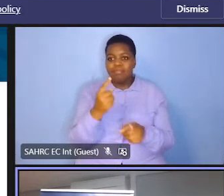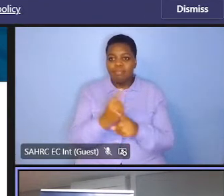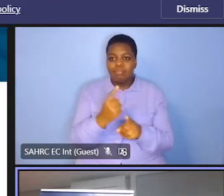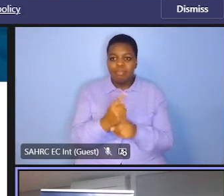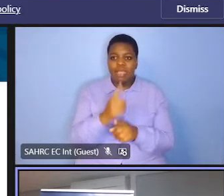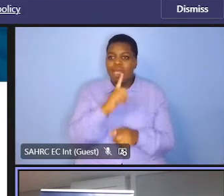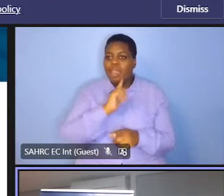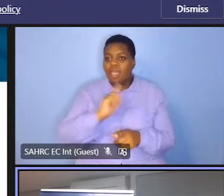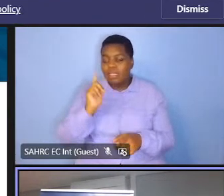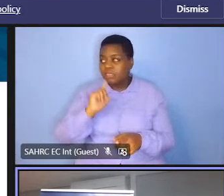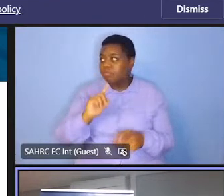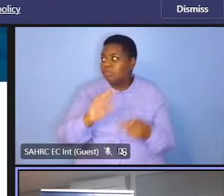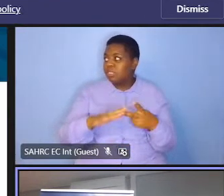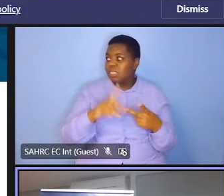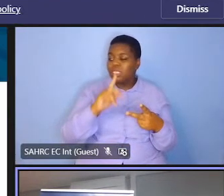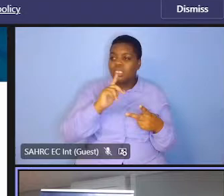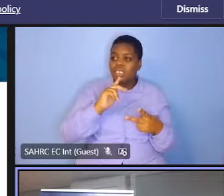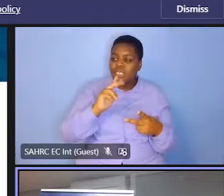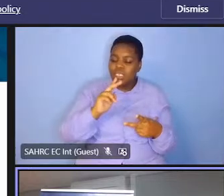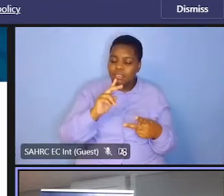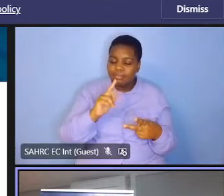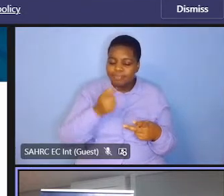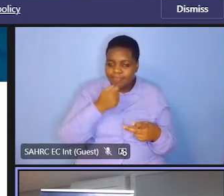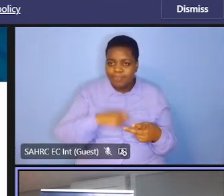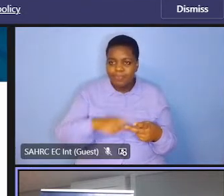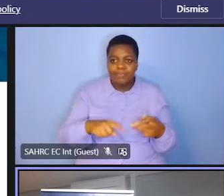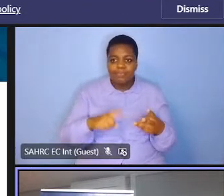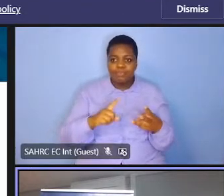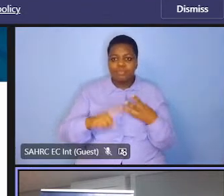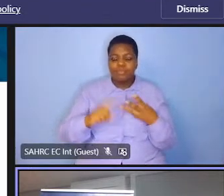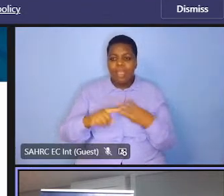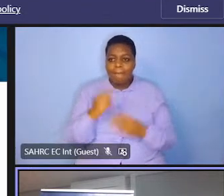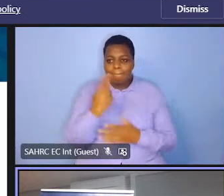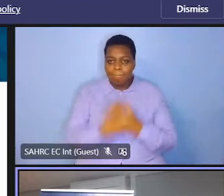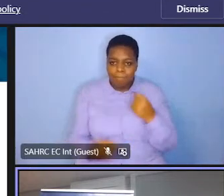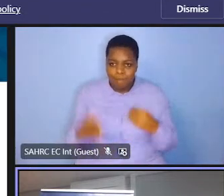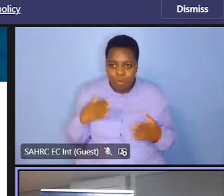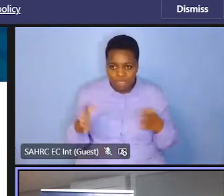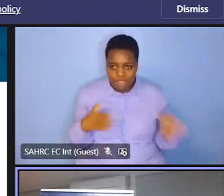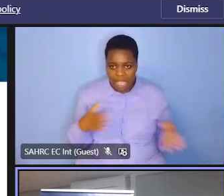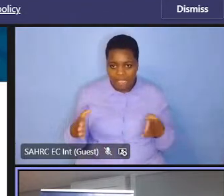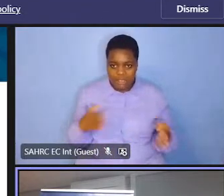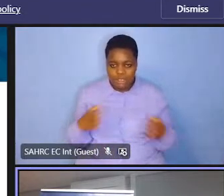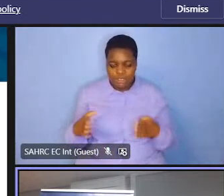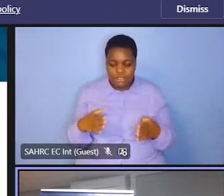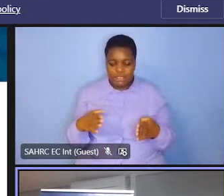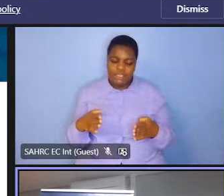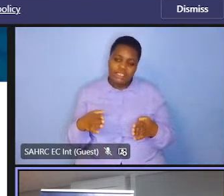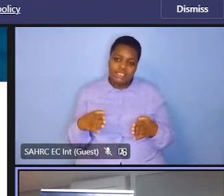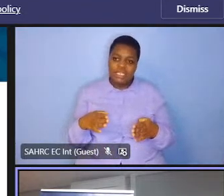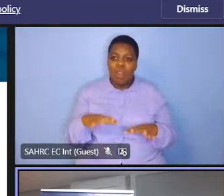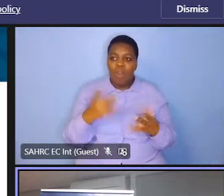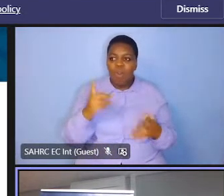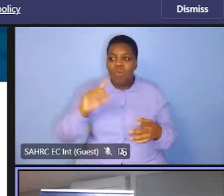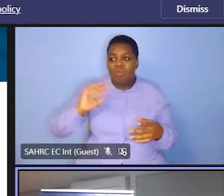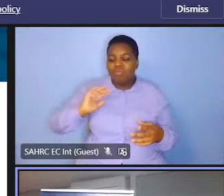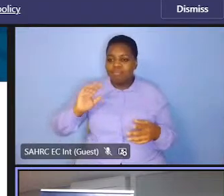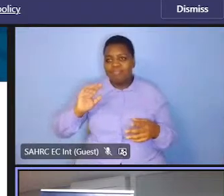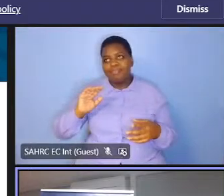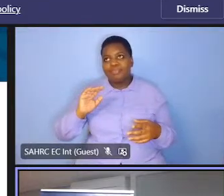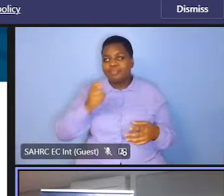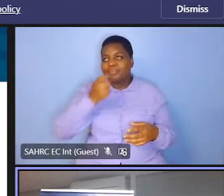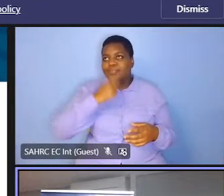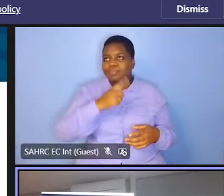lesbian, gay, bisexual, transsexual, or intersex, or gender diverse